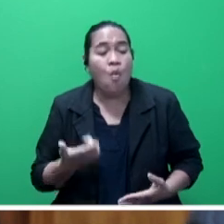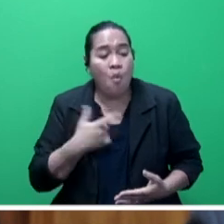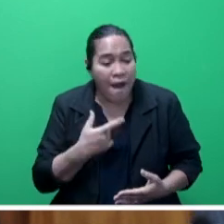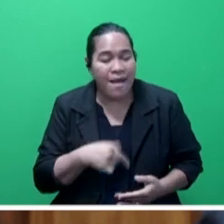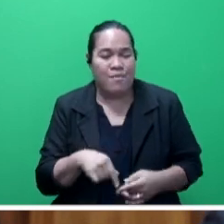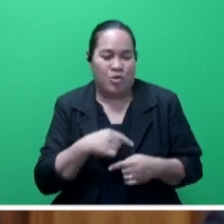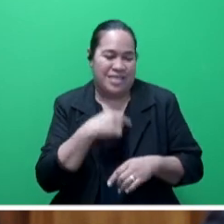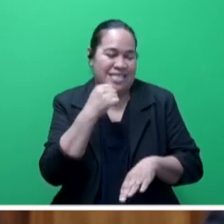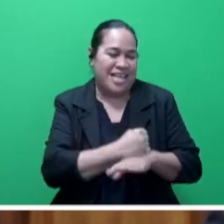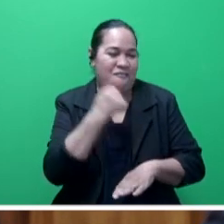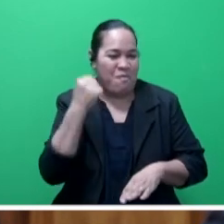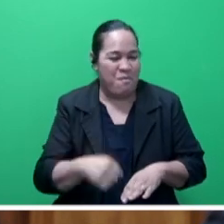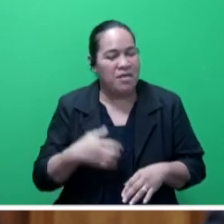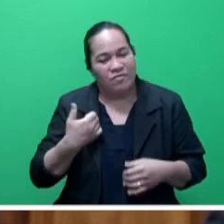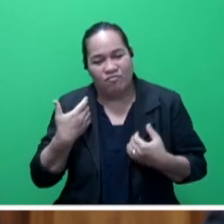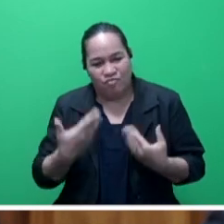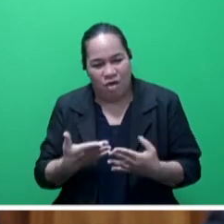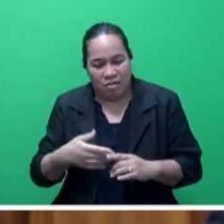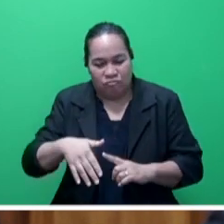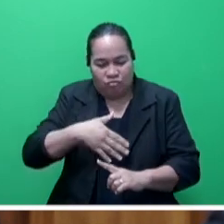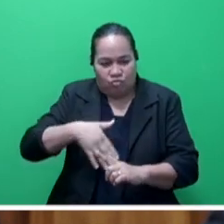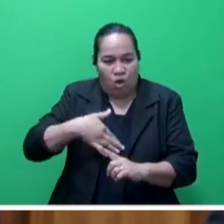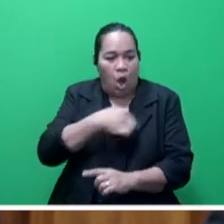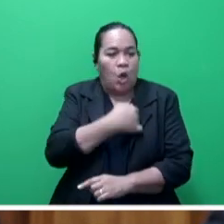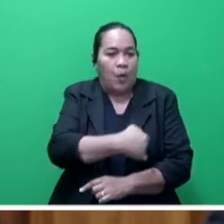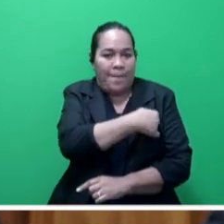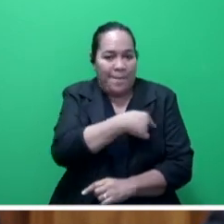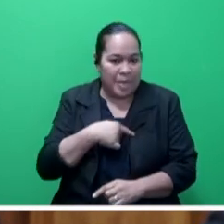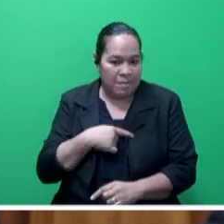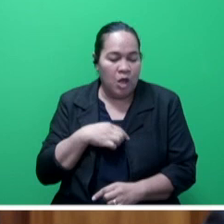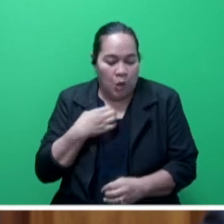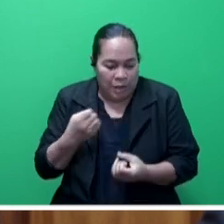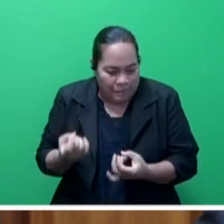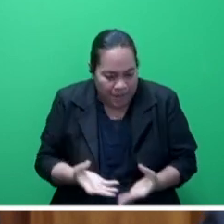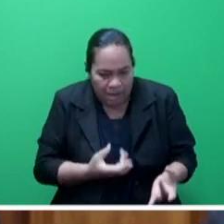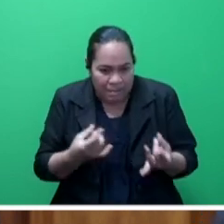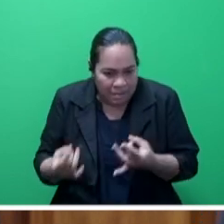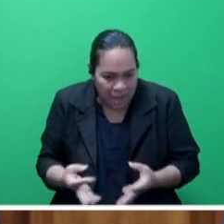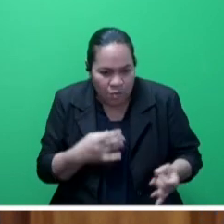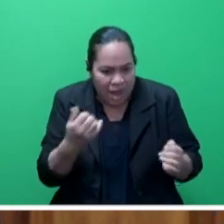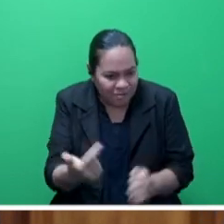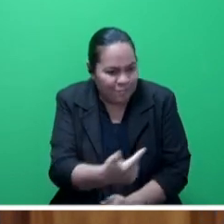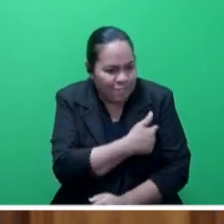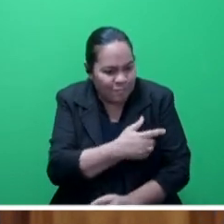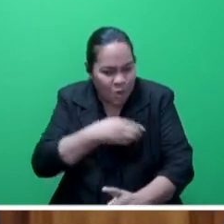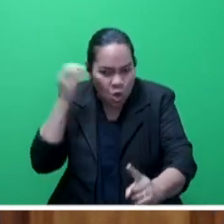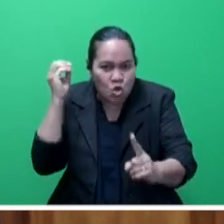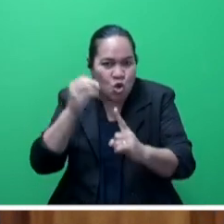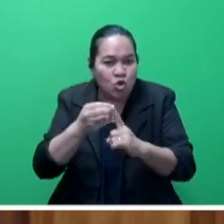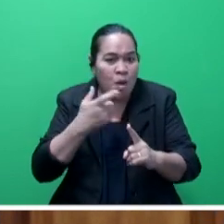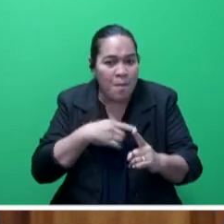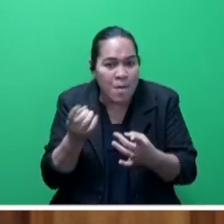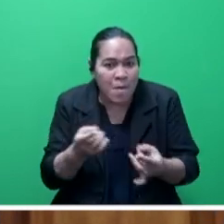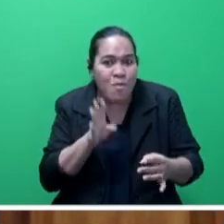because this government has delivered on its commitment, Honourable Speaker. We set ourselves vaccination goals to open our borders.